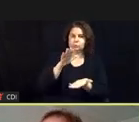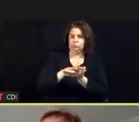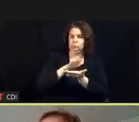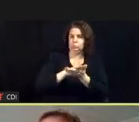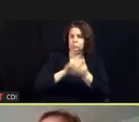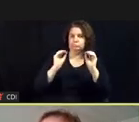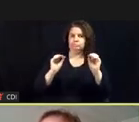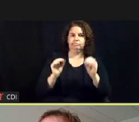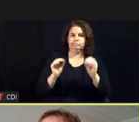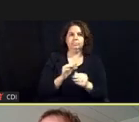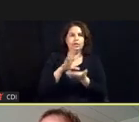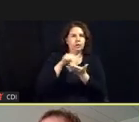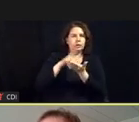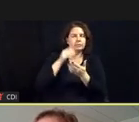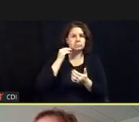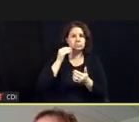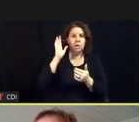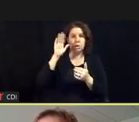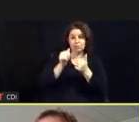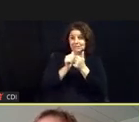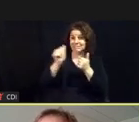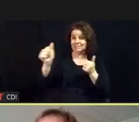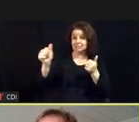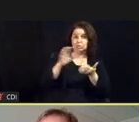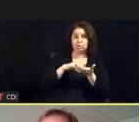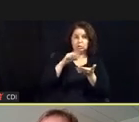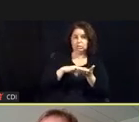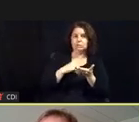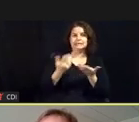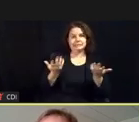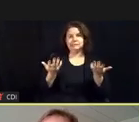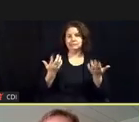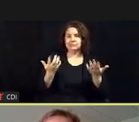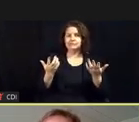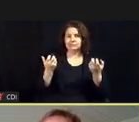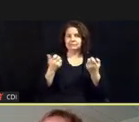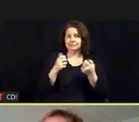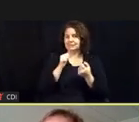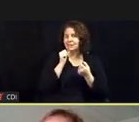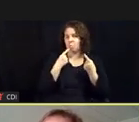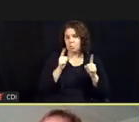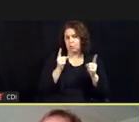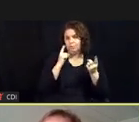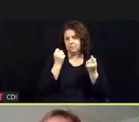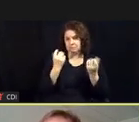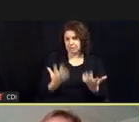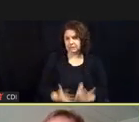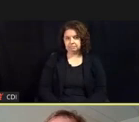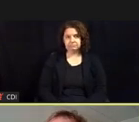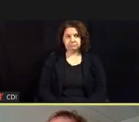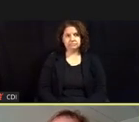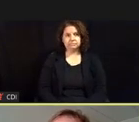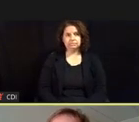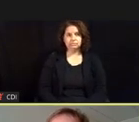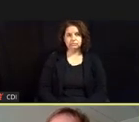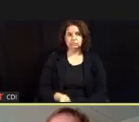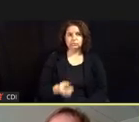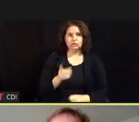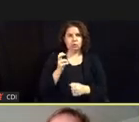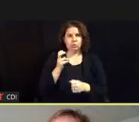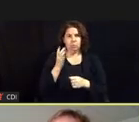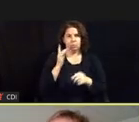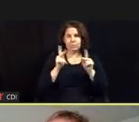been unfortunate for many. And we've worked very closely with the schools, Marin County Office of Education, to